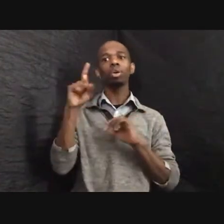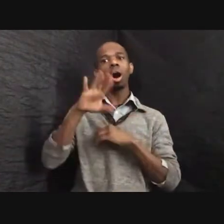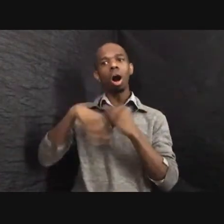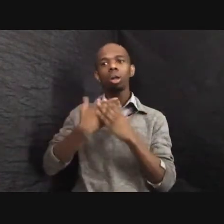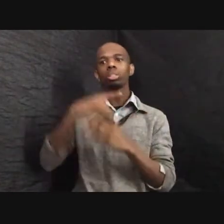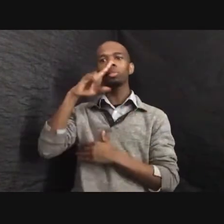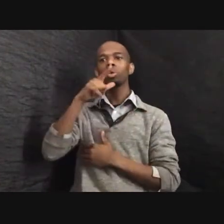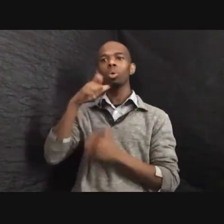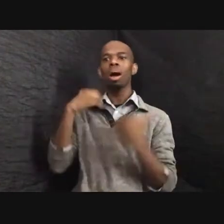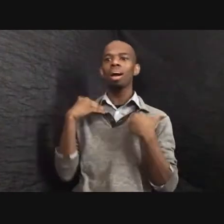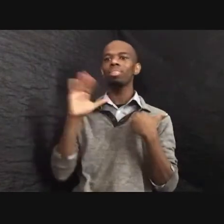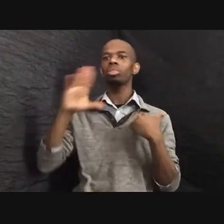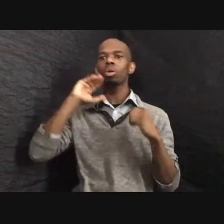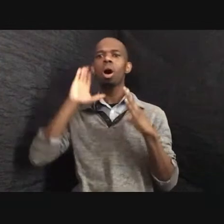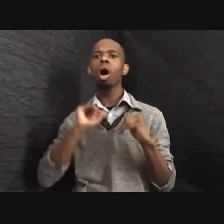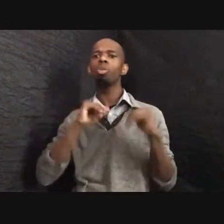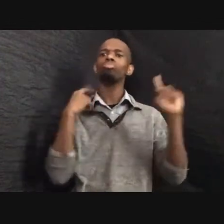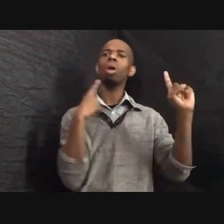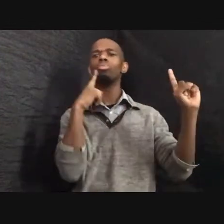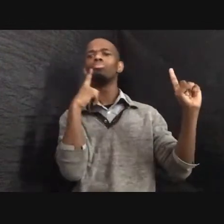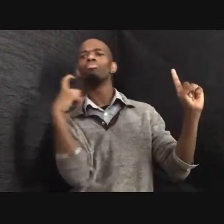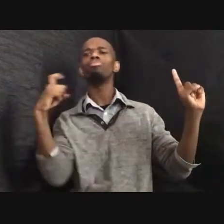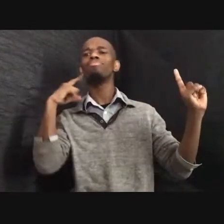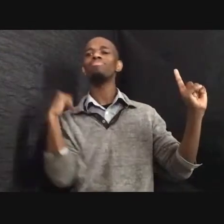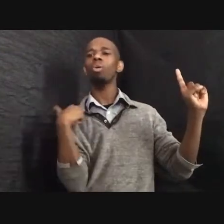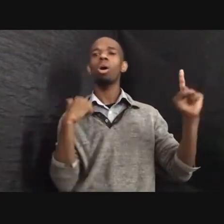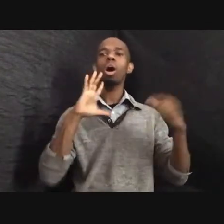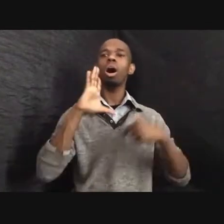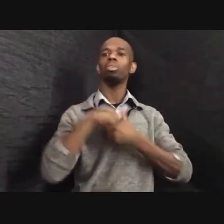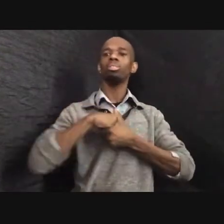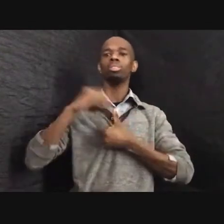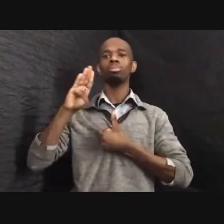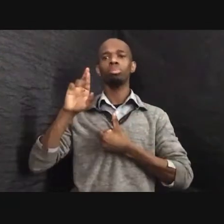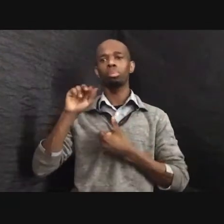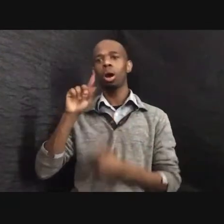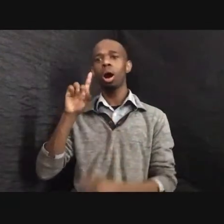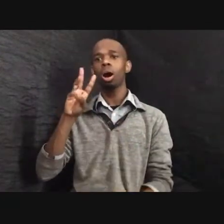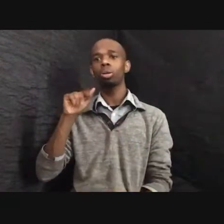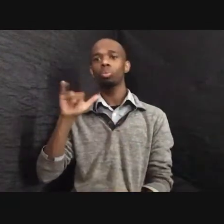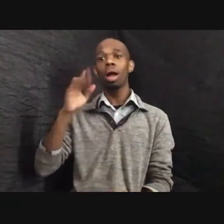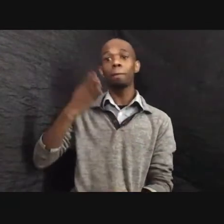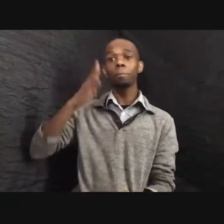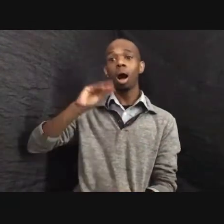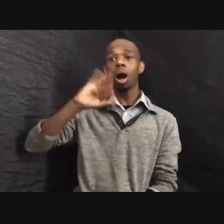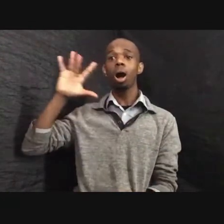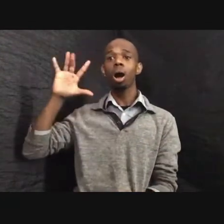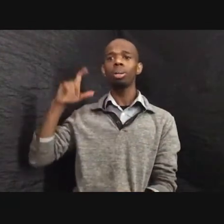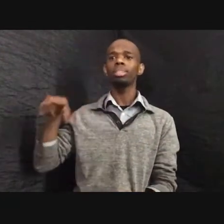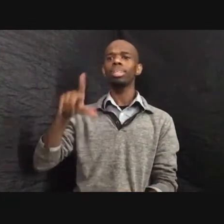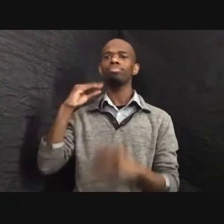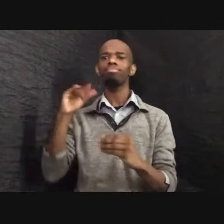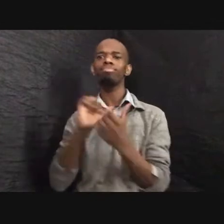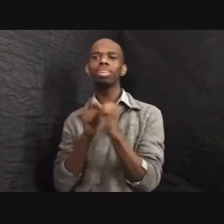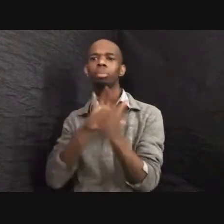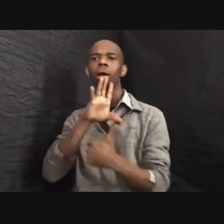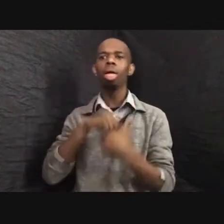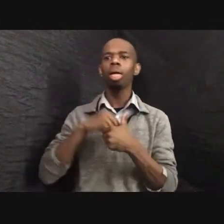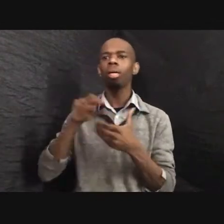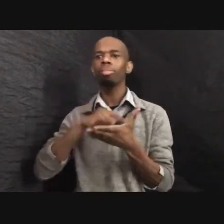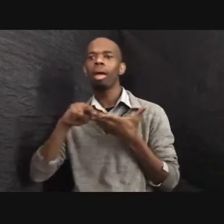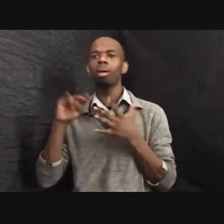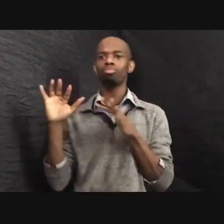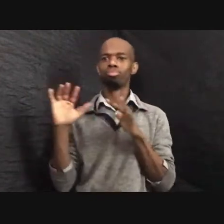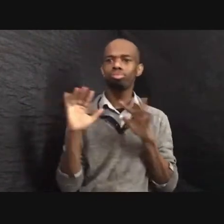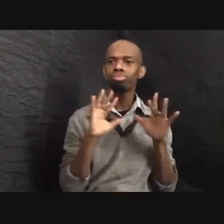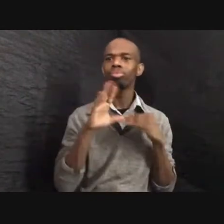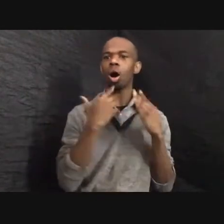go to these schools and they teach you the white methods of doing things. They teach you how to be in Oklahomas. They teach you how to do they don't enable